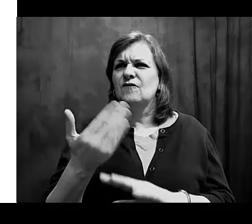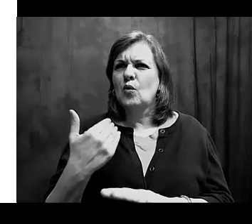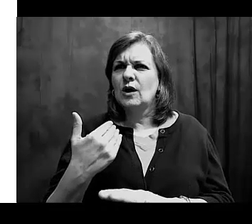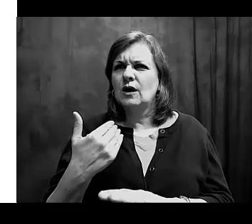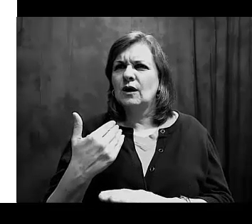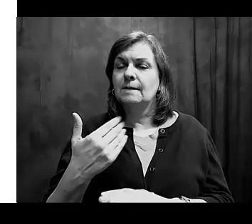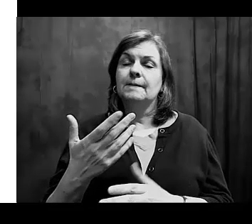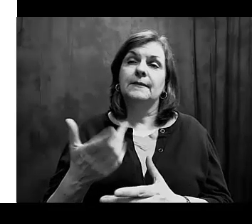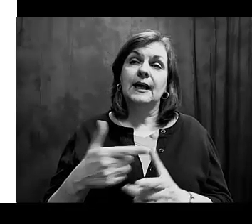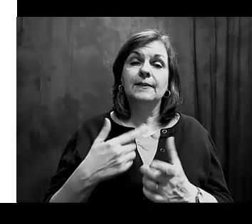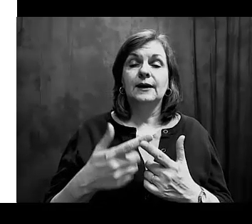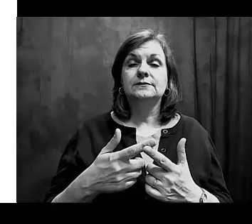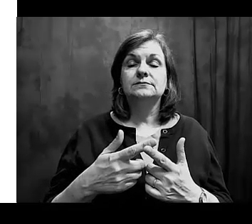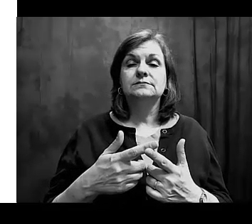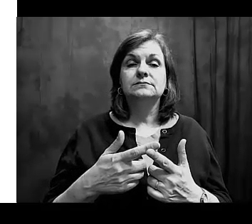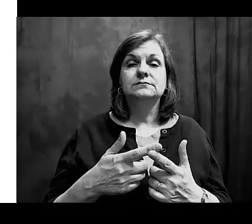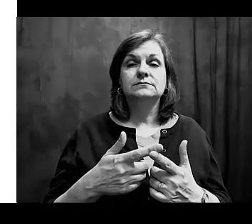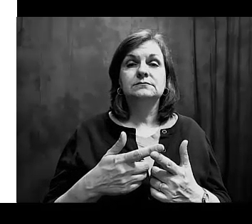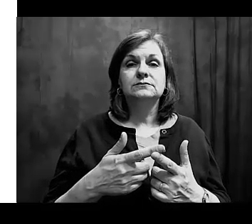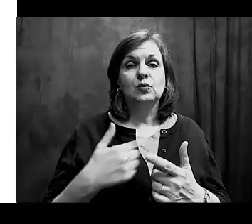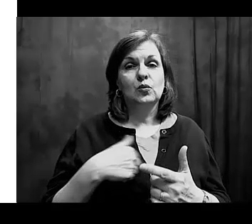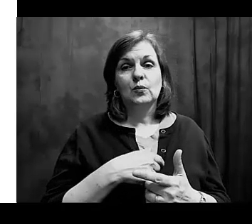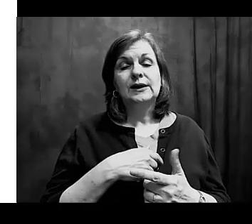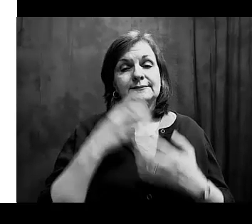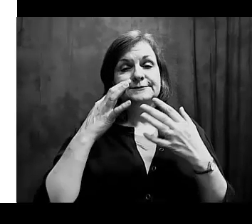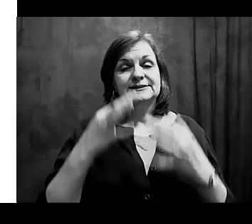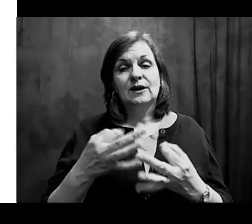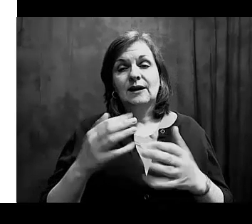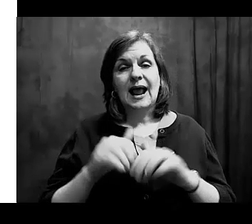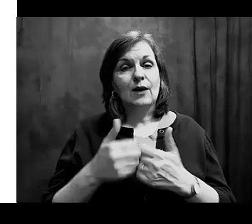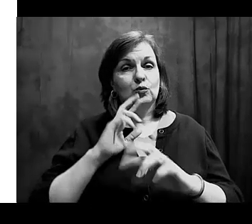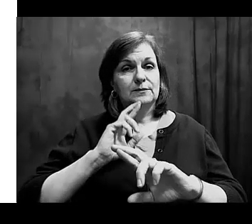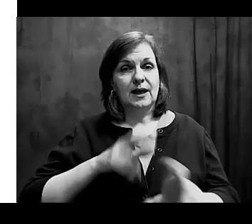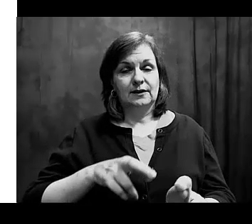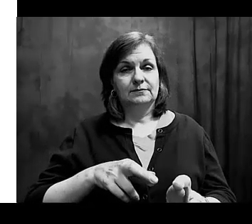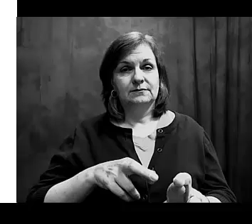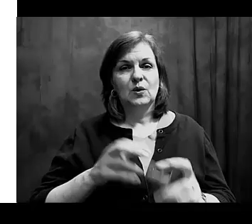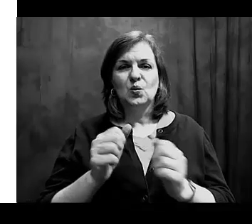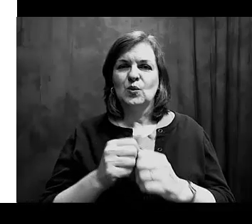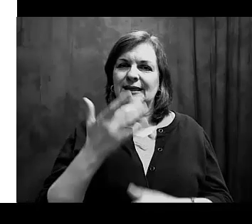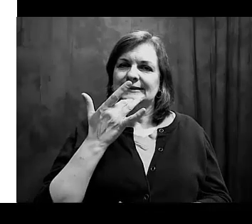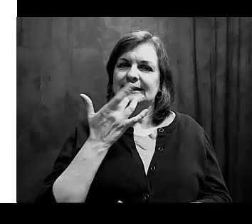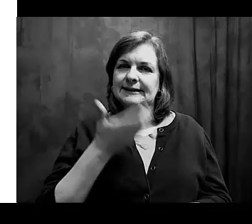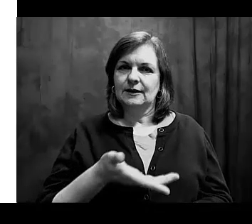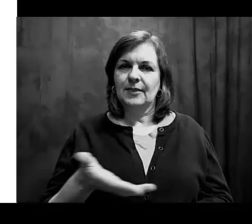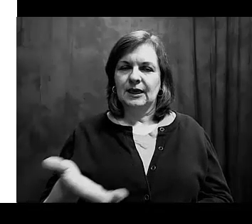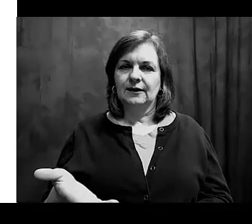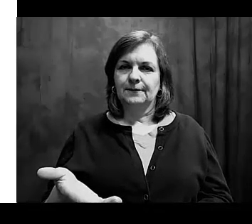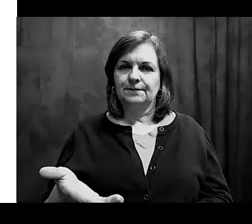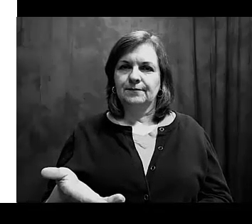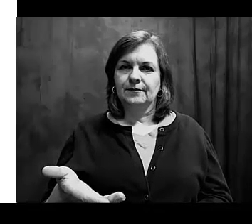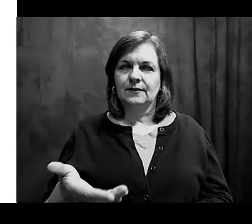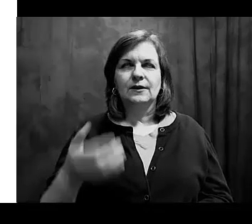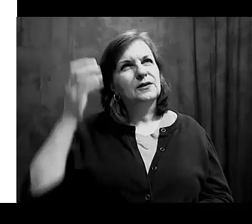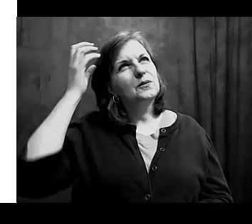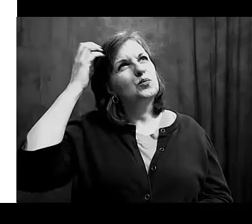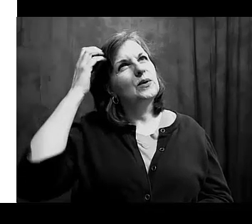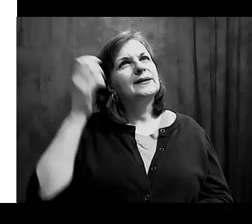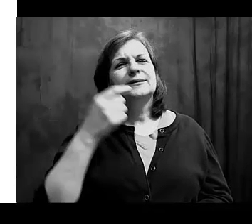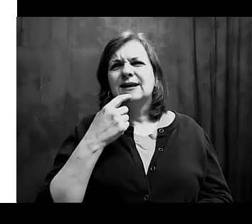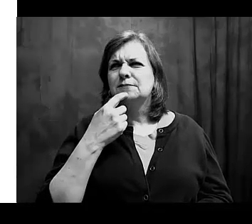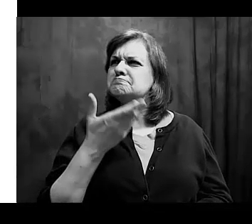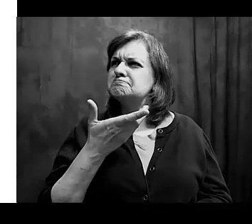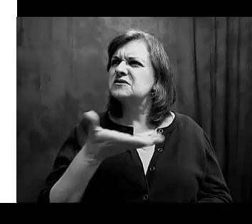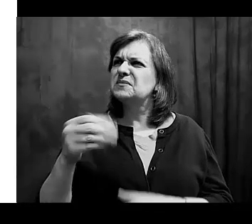have different taste receptors, okay? And when we bind those, we're going to